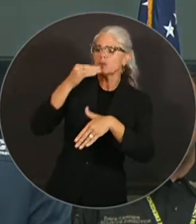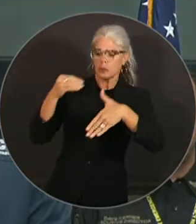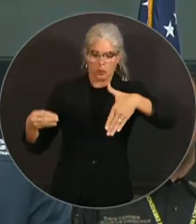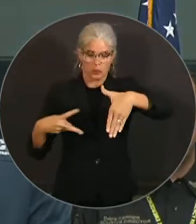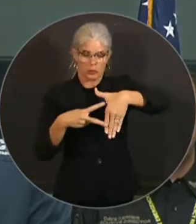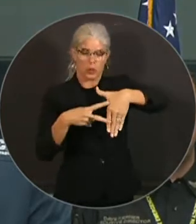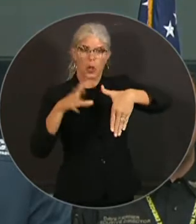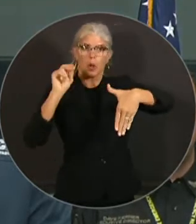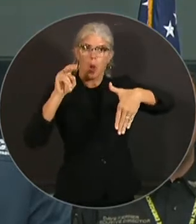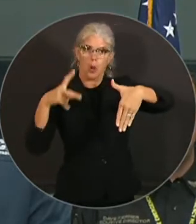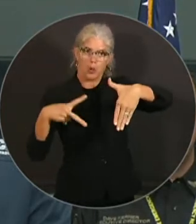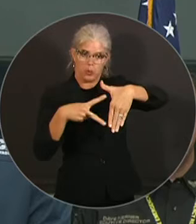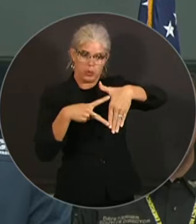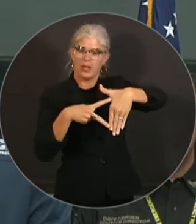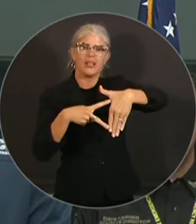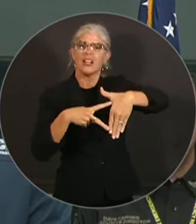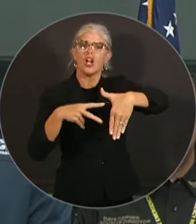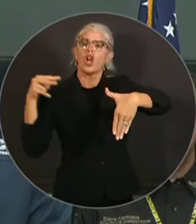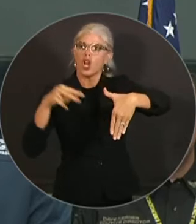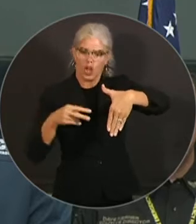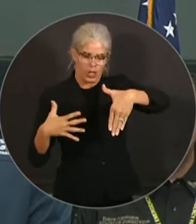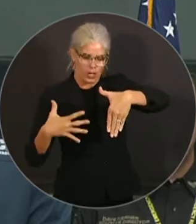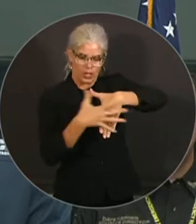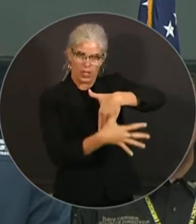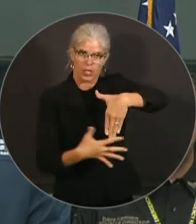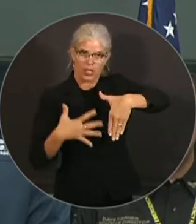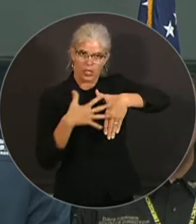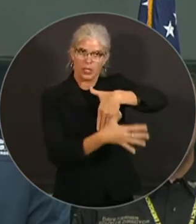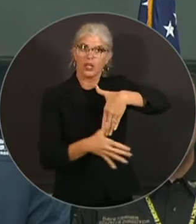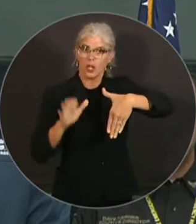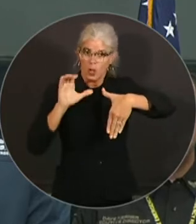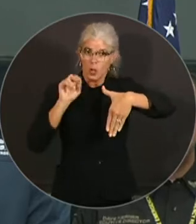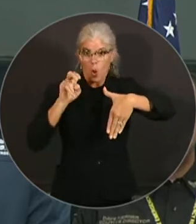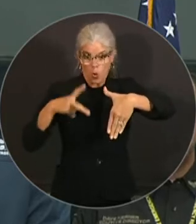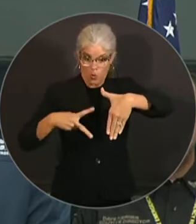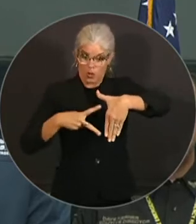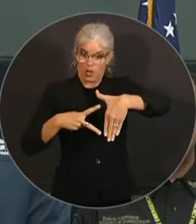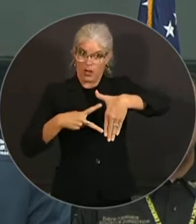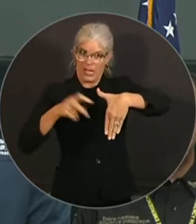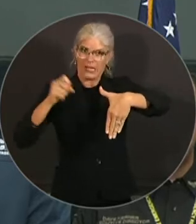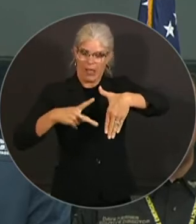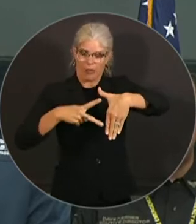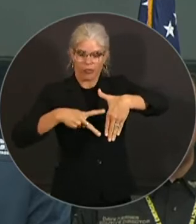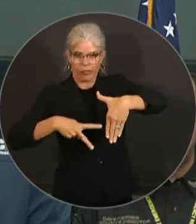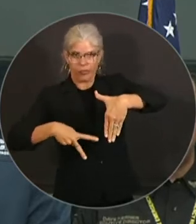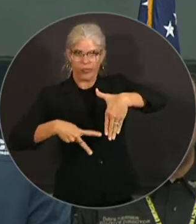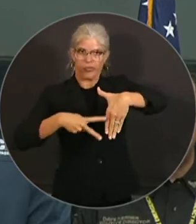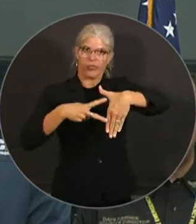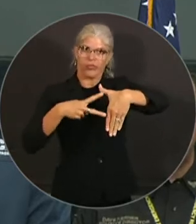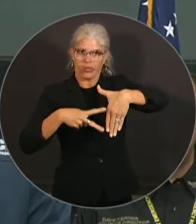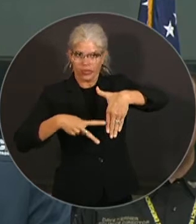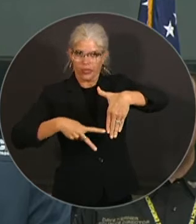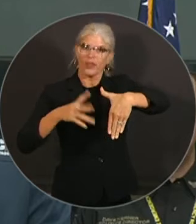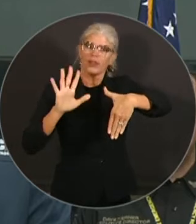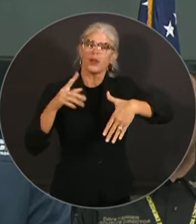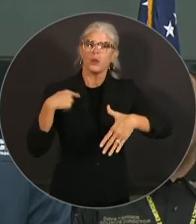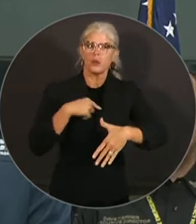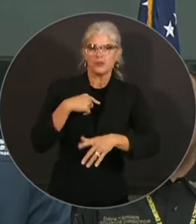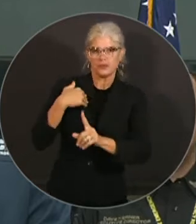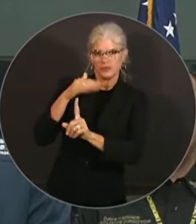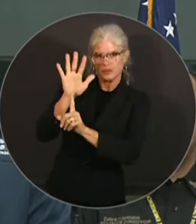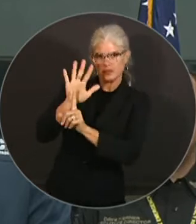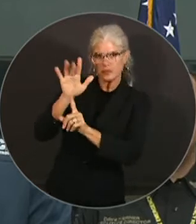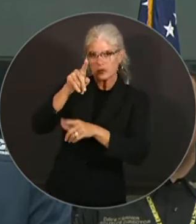cone, and these cones can shift. And so there's not an approximation that you can hang your hat on about where